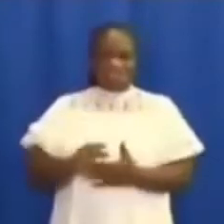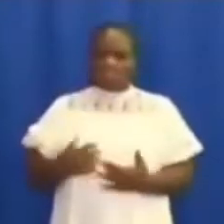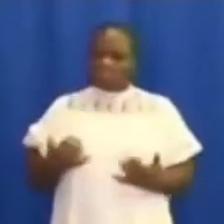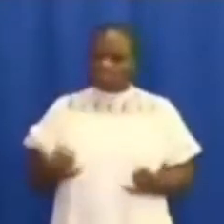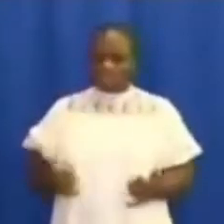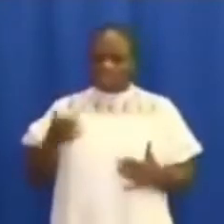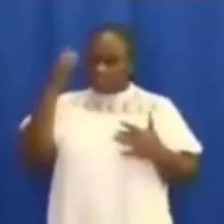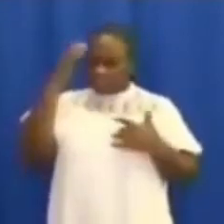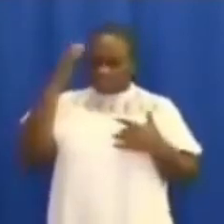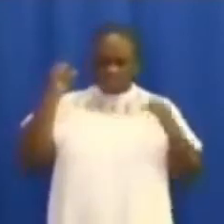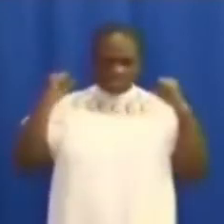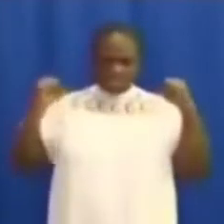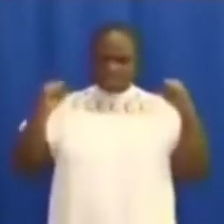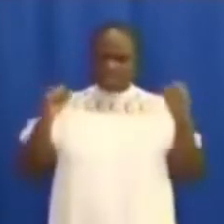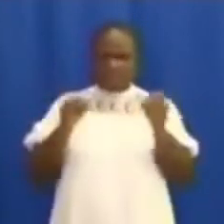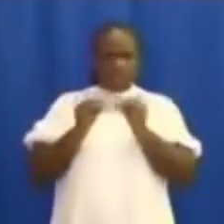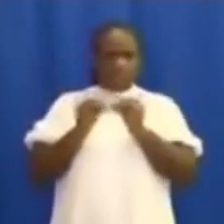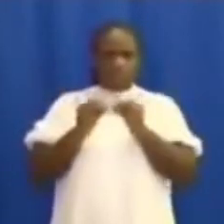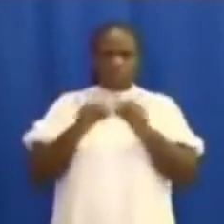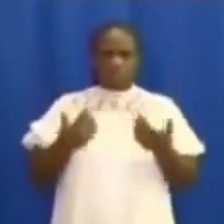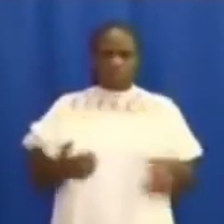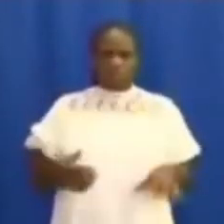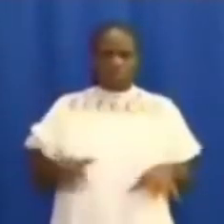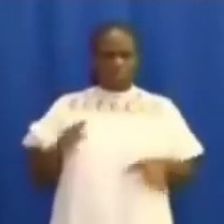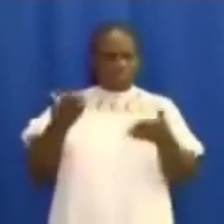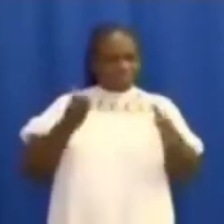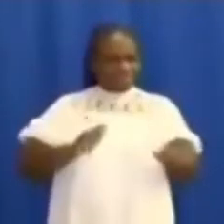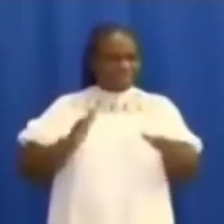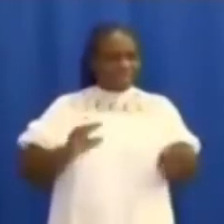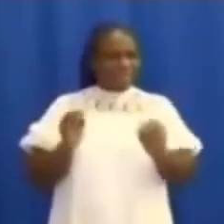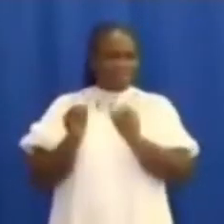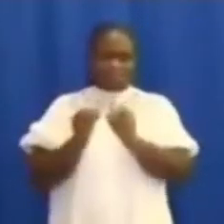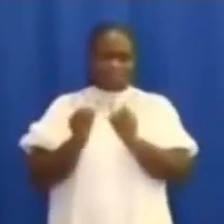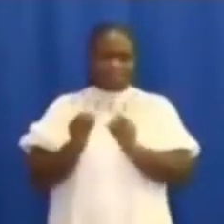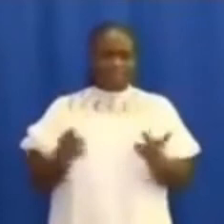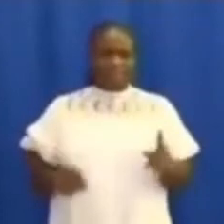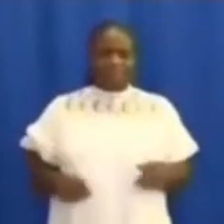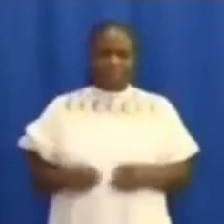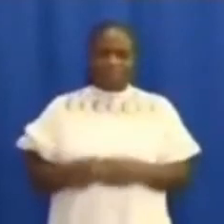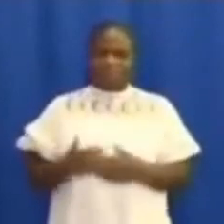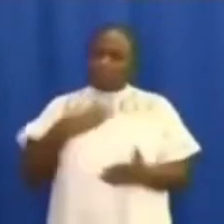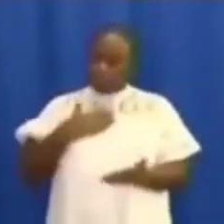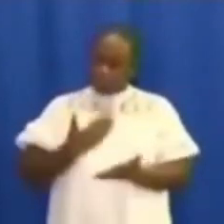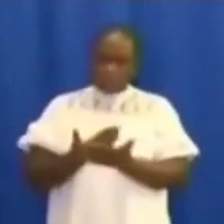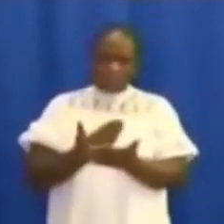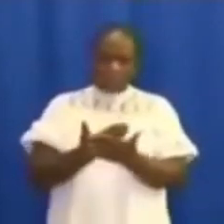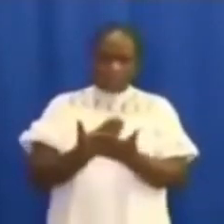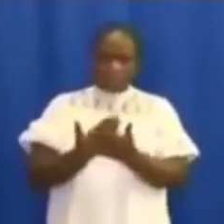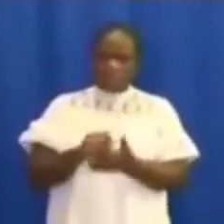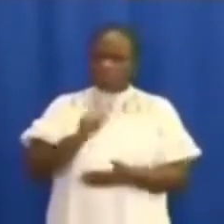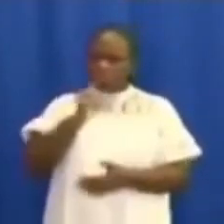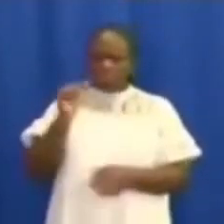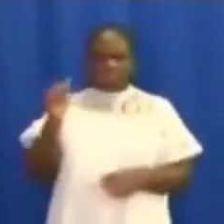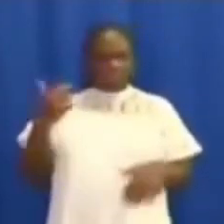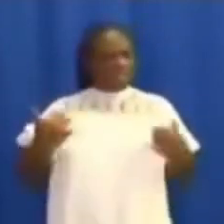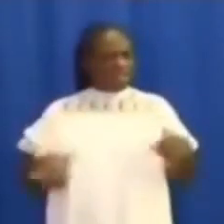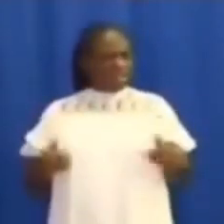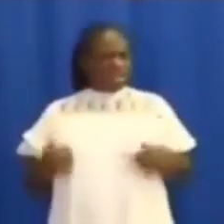eyi huba, fa na efa nipa. Misramo, mo obi amfa yayere no ndi